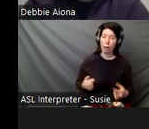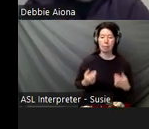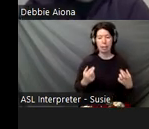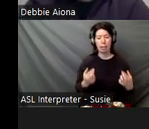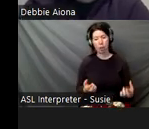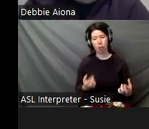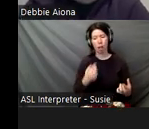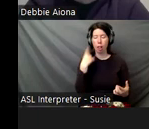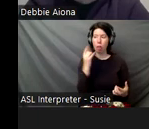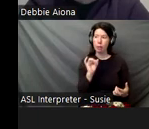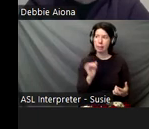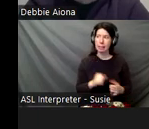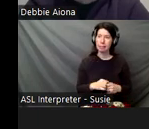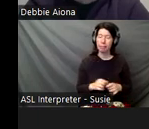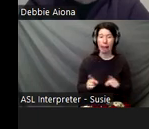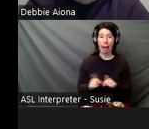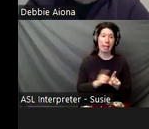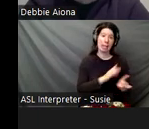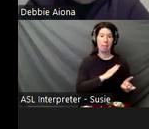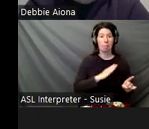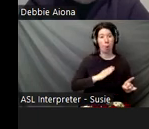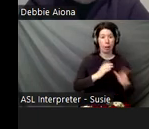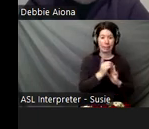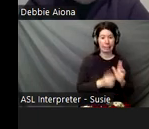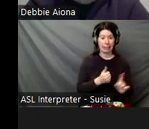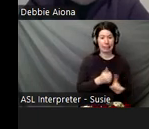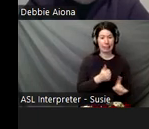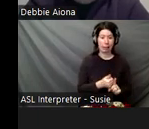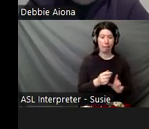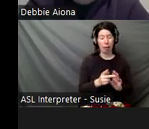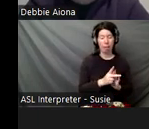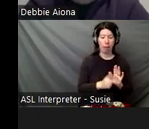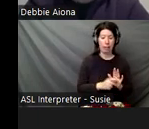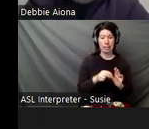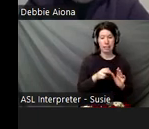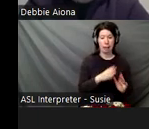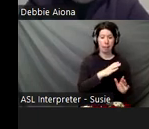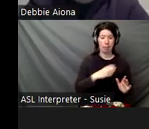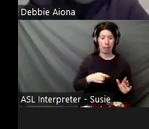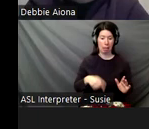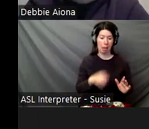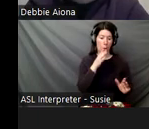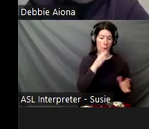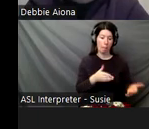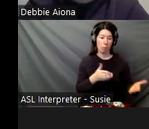like, as the board designs itself, a policy subcommittee would bring policy items.